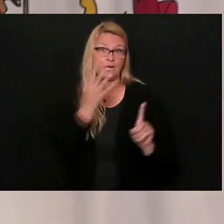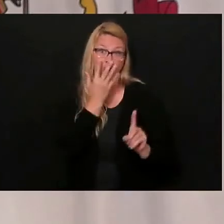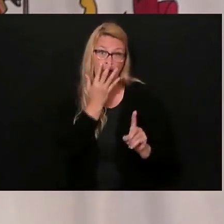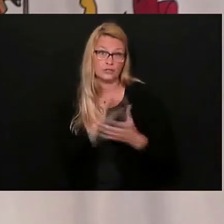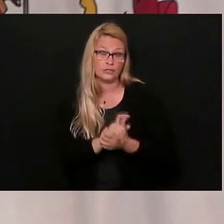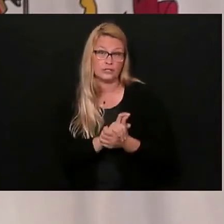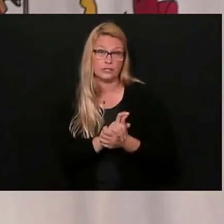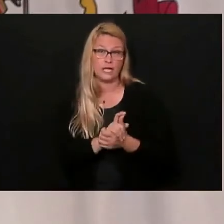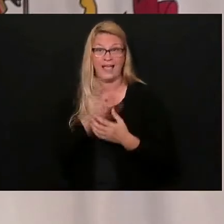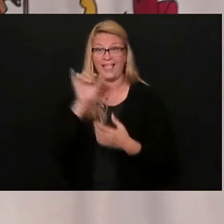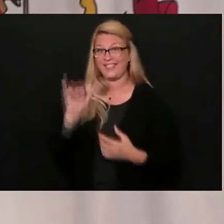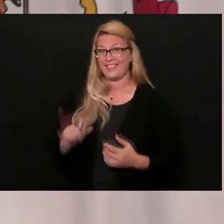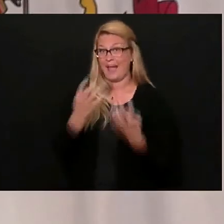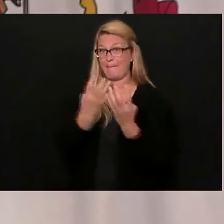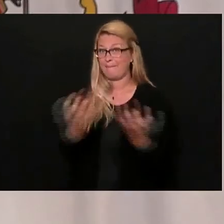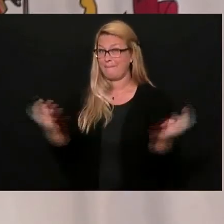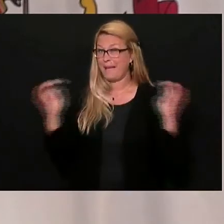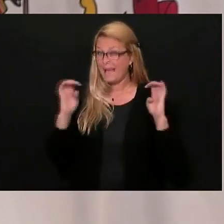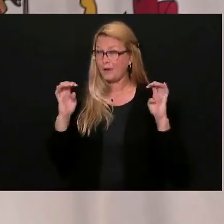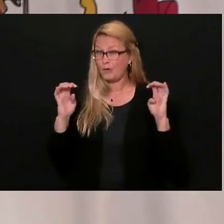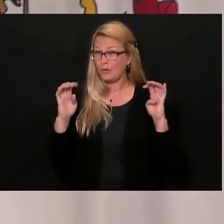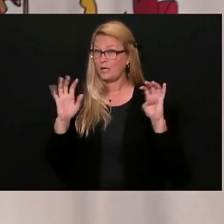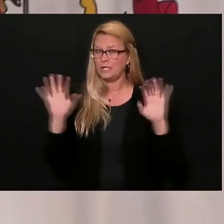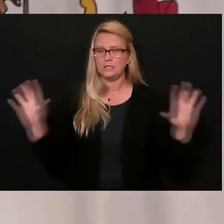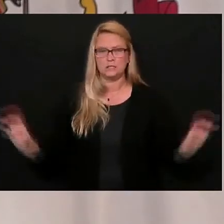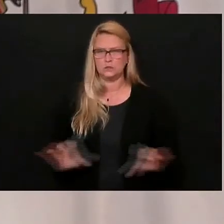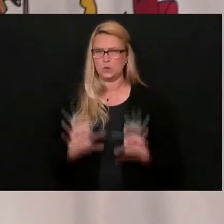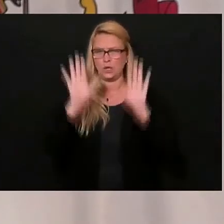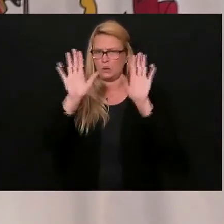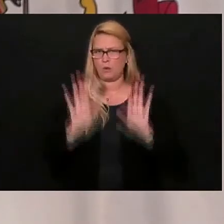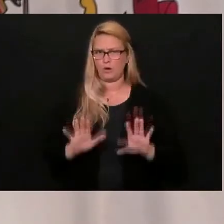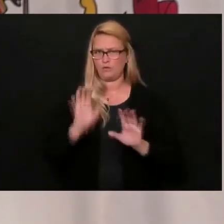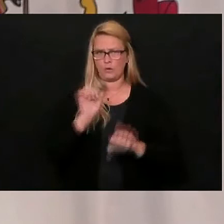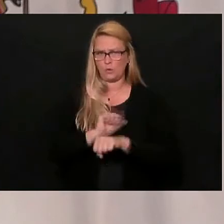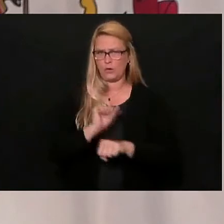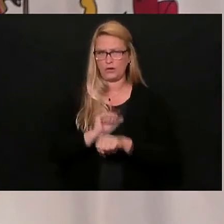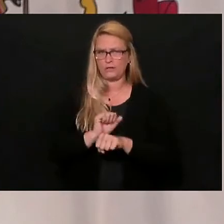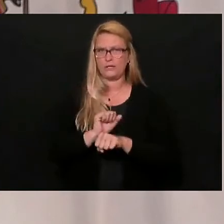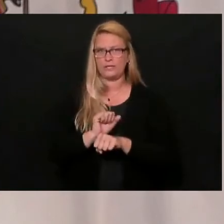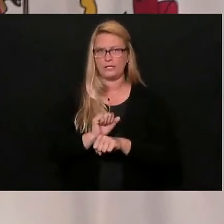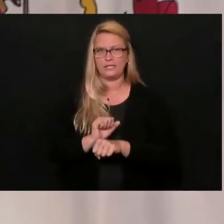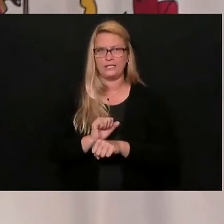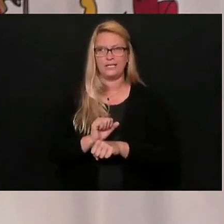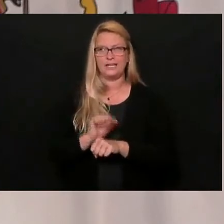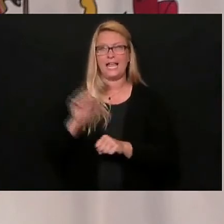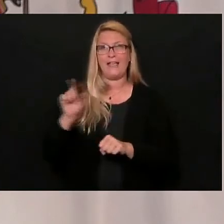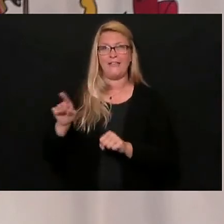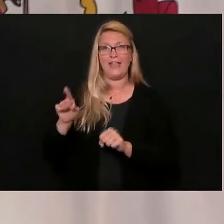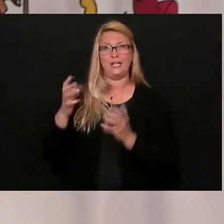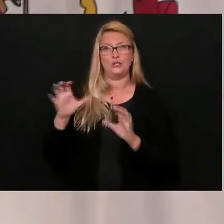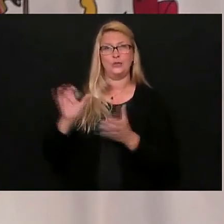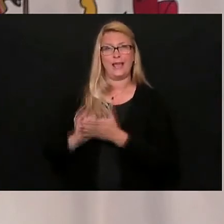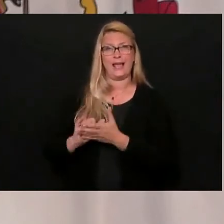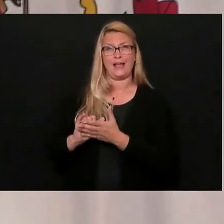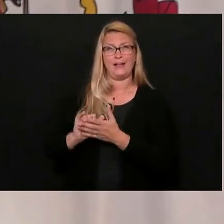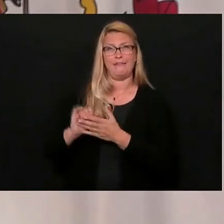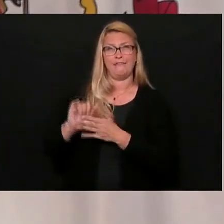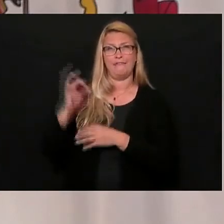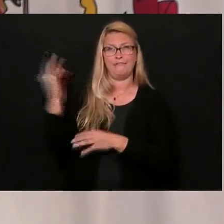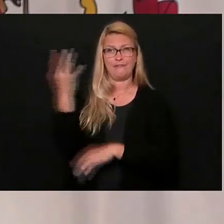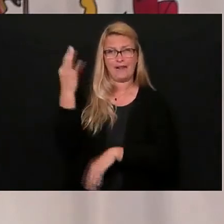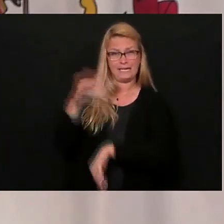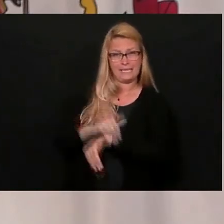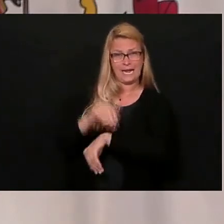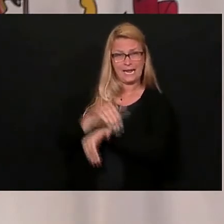panel is doing terrific work, and they either get that work on late on Friday and